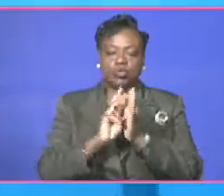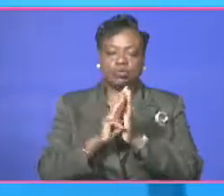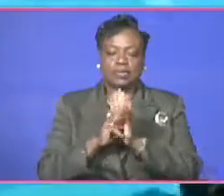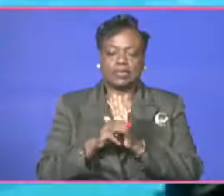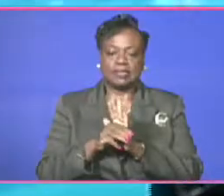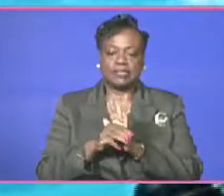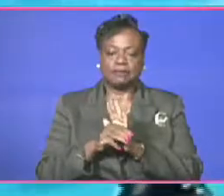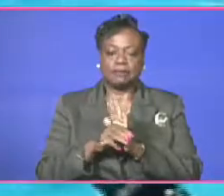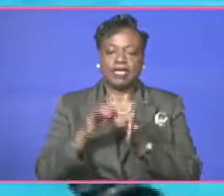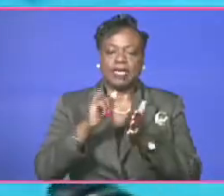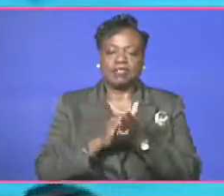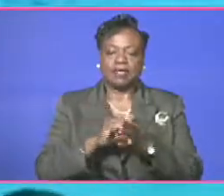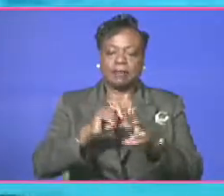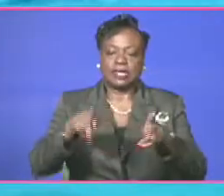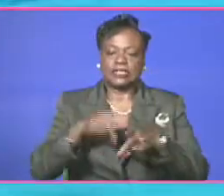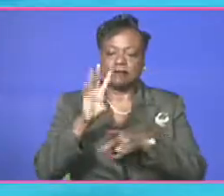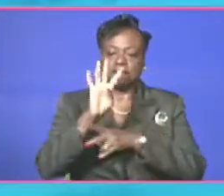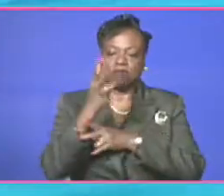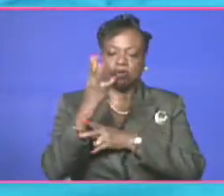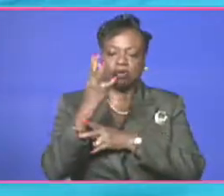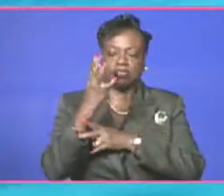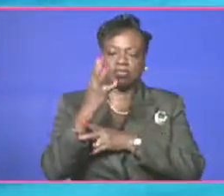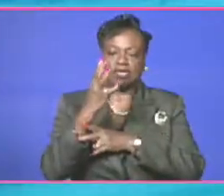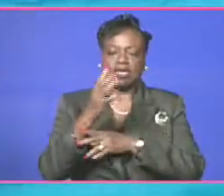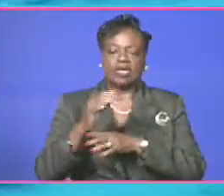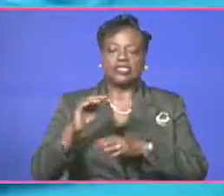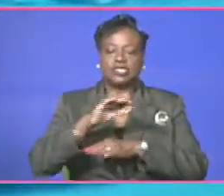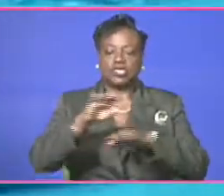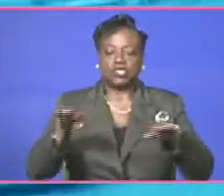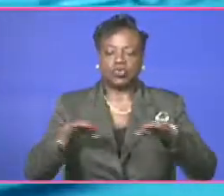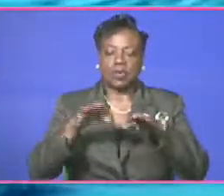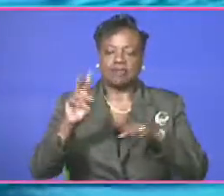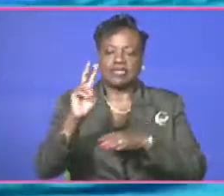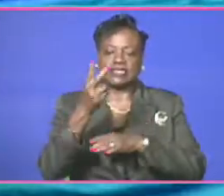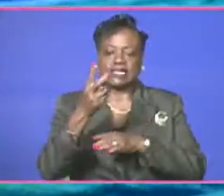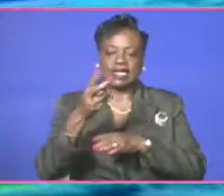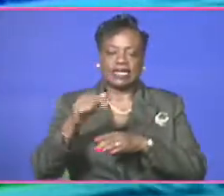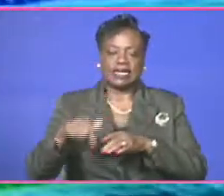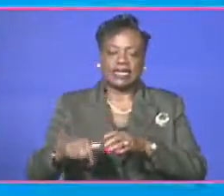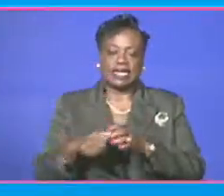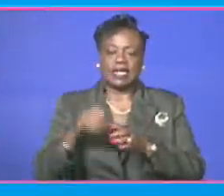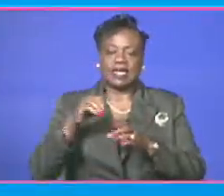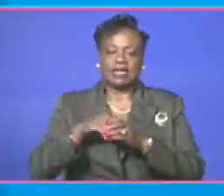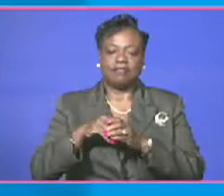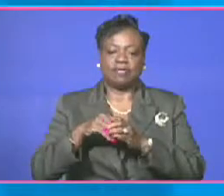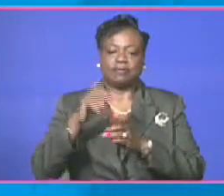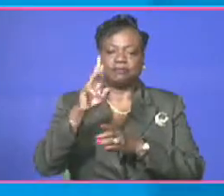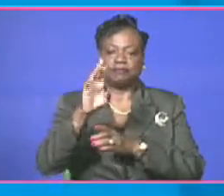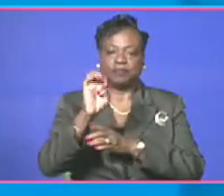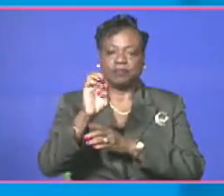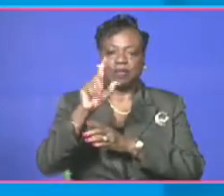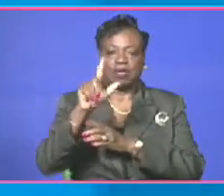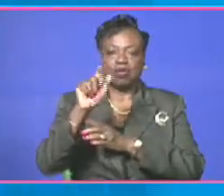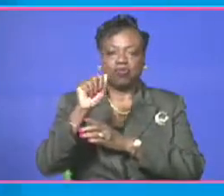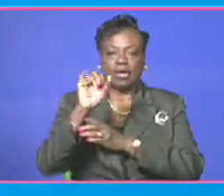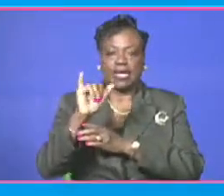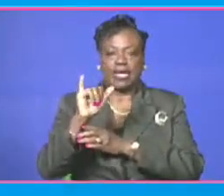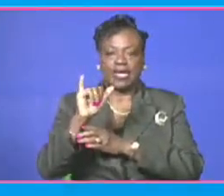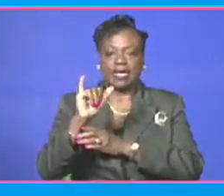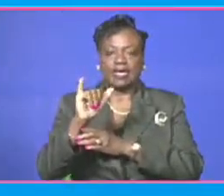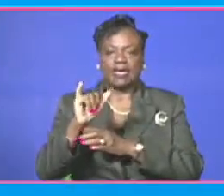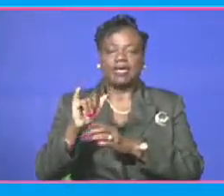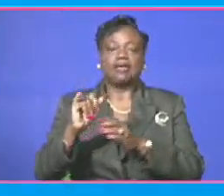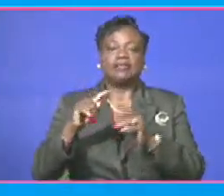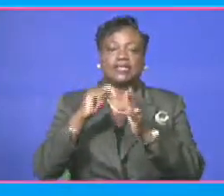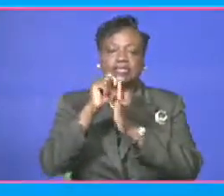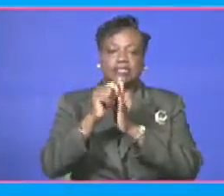seconds. That placed her 4th, and she swam the second leg on the 400-yard medley relay, and the team was 5th overall. Two